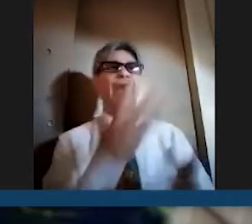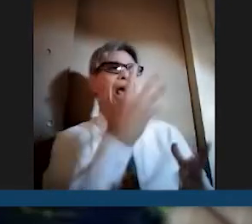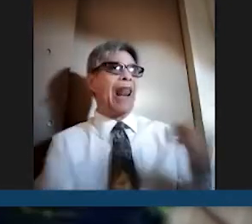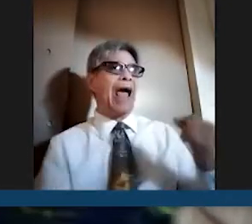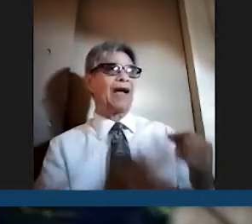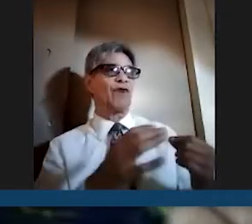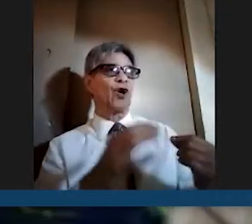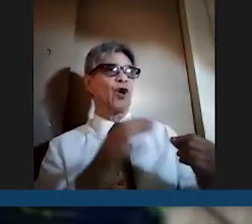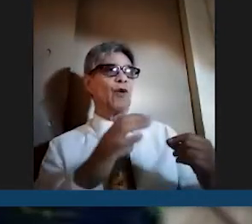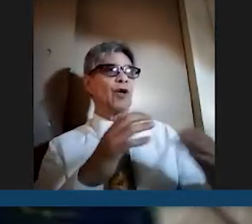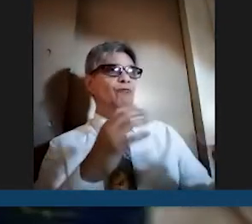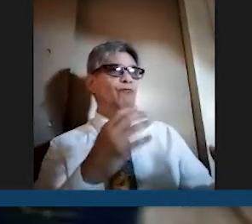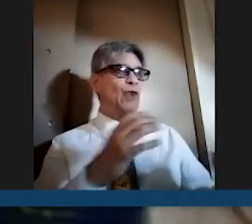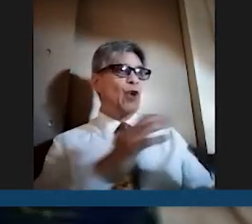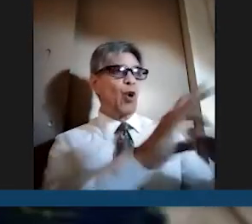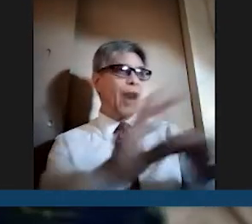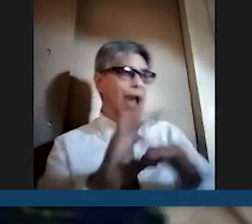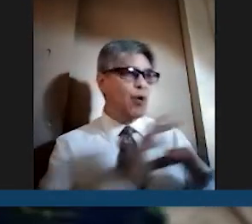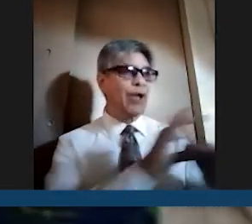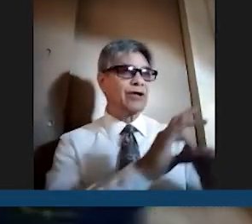from within our own communities.